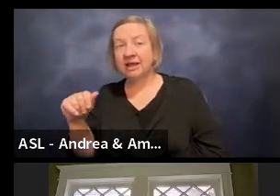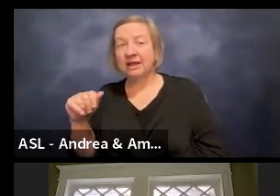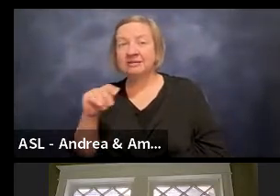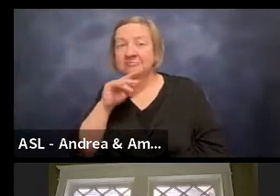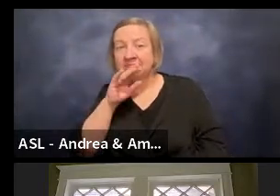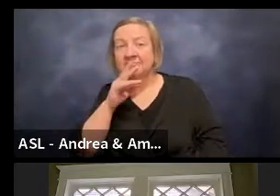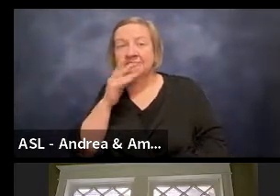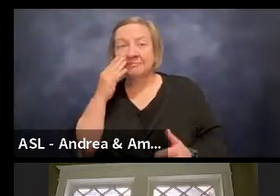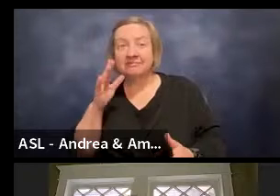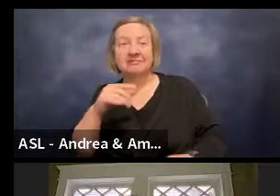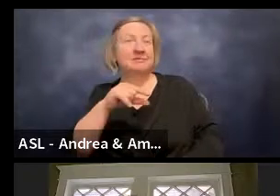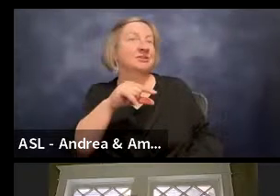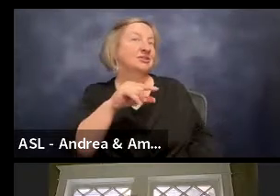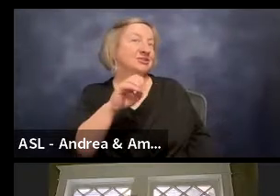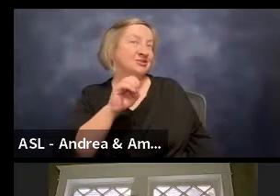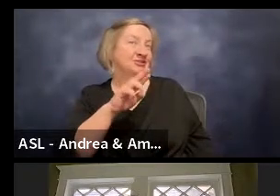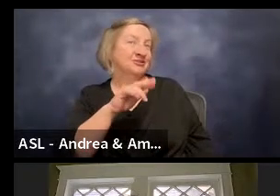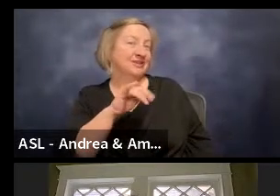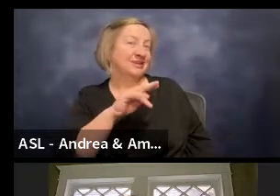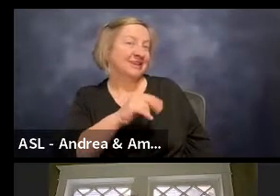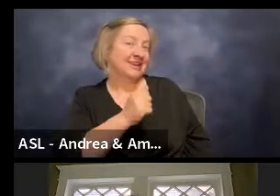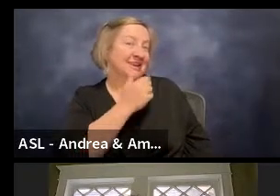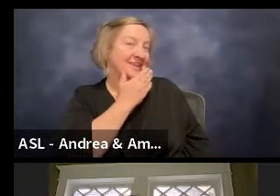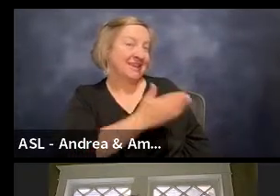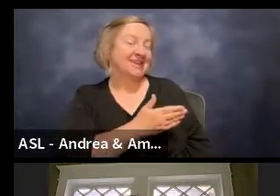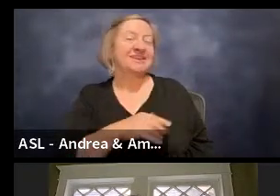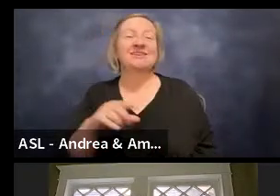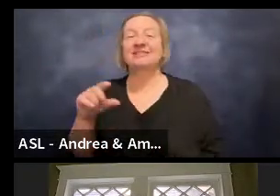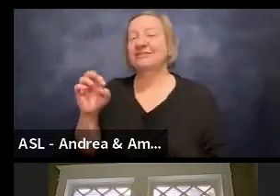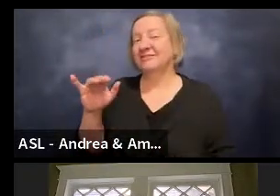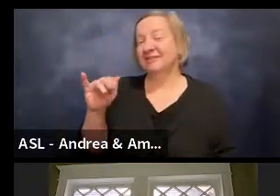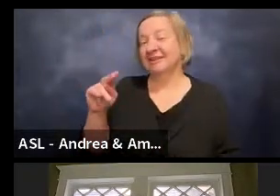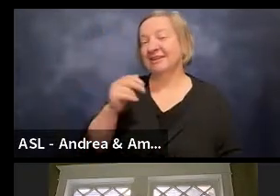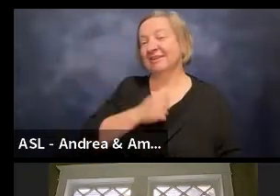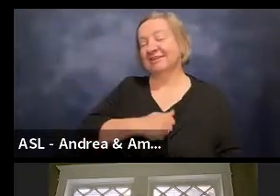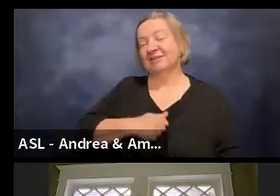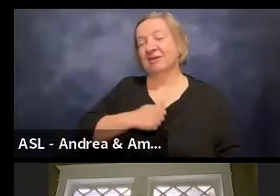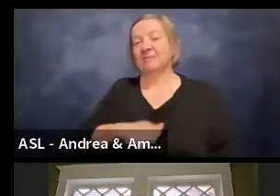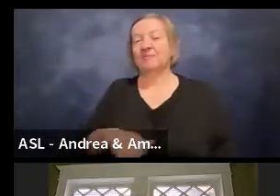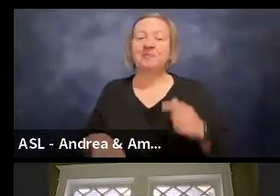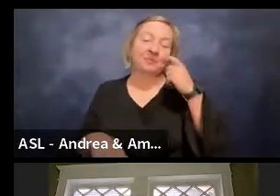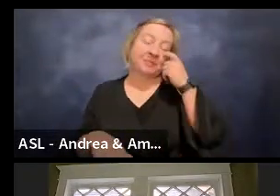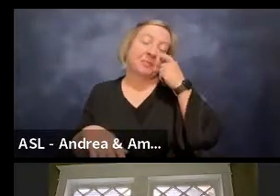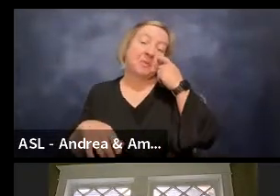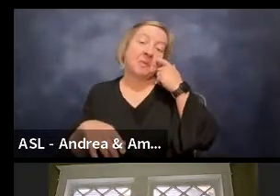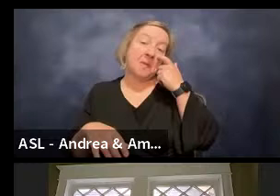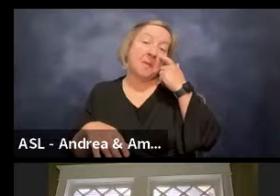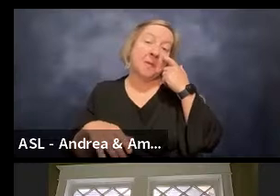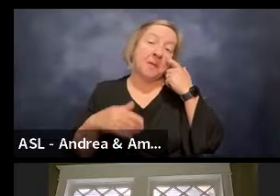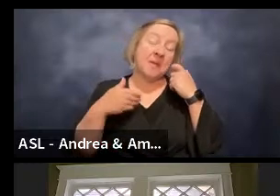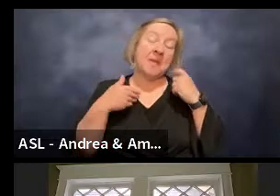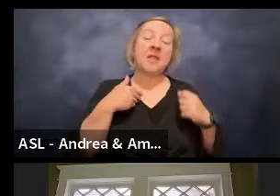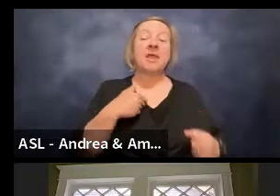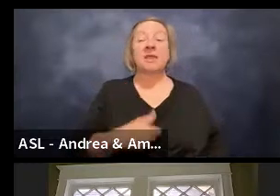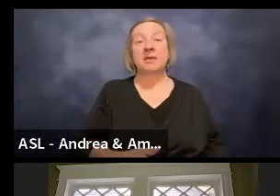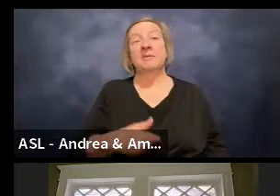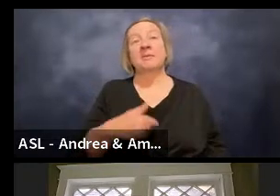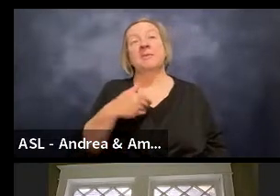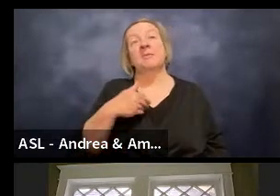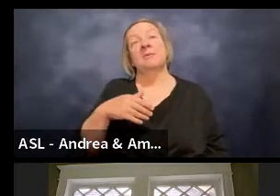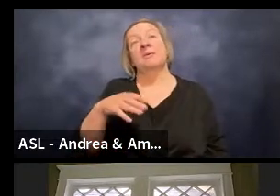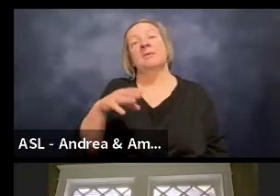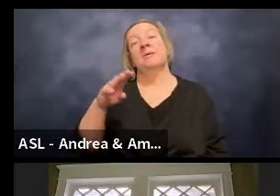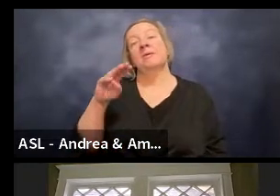Well, anyway, it's Jarina. Thank Jarina. you. Sorry. I am a